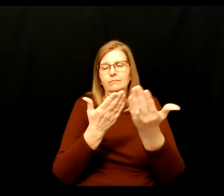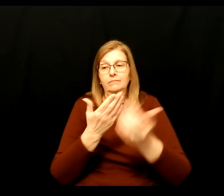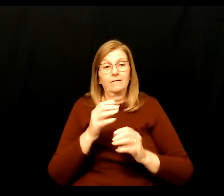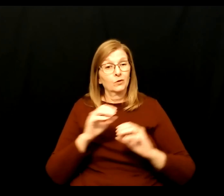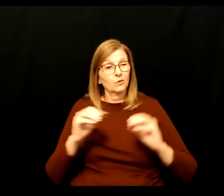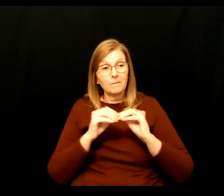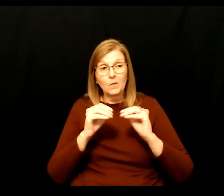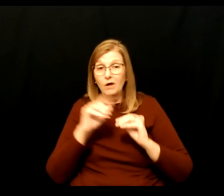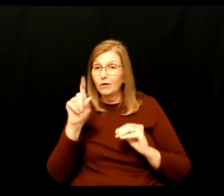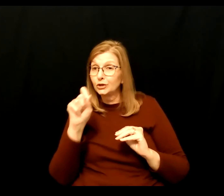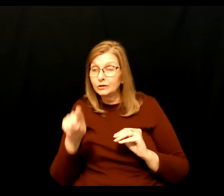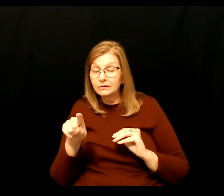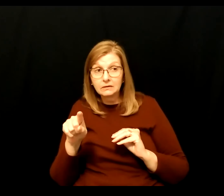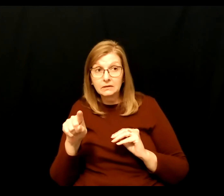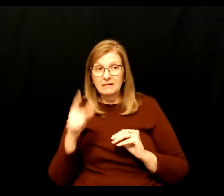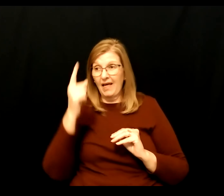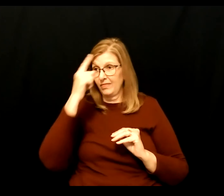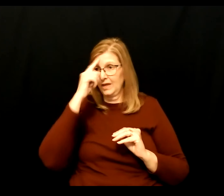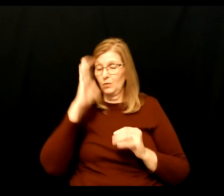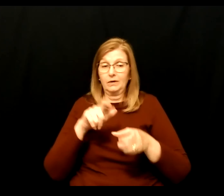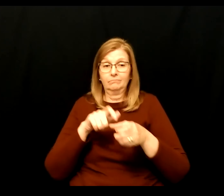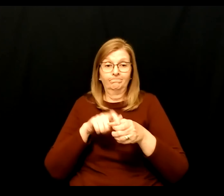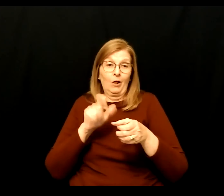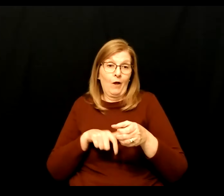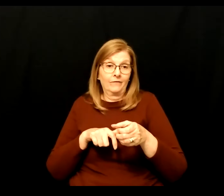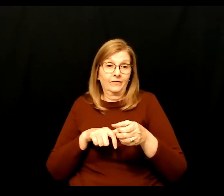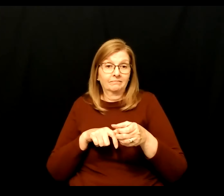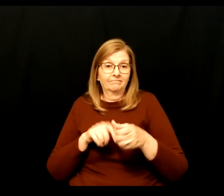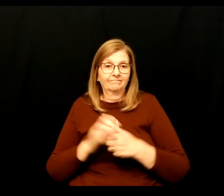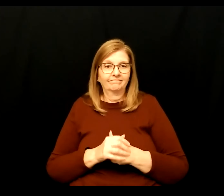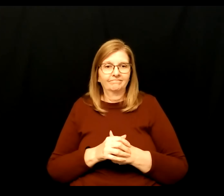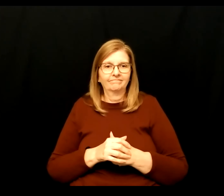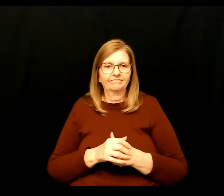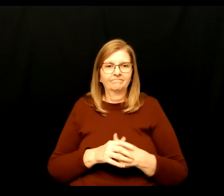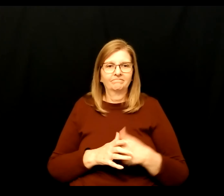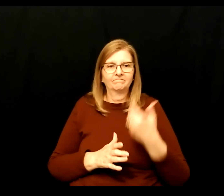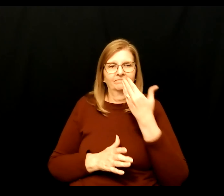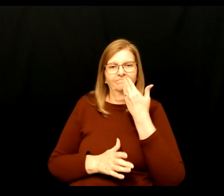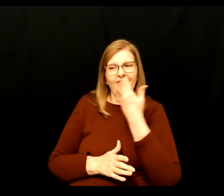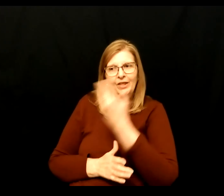if there's no more questions, I think we'll log off. Thank you.